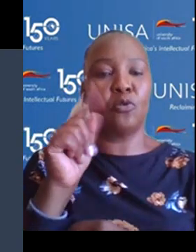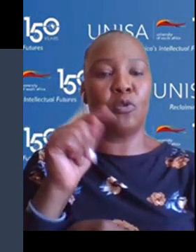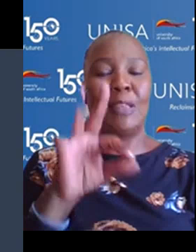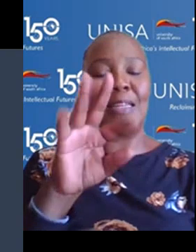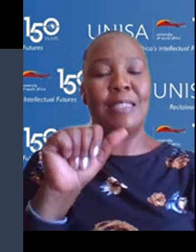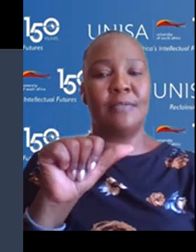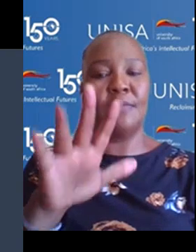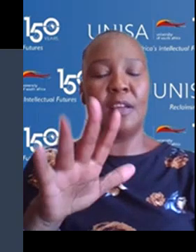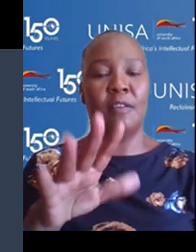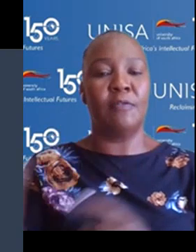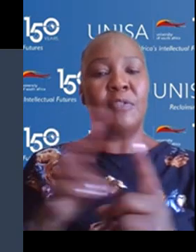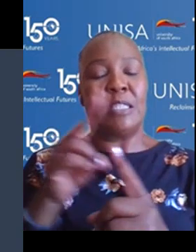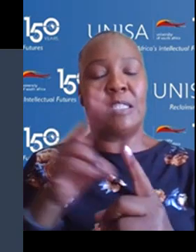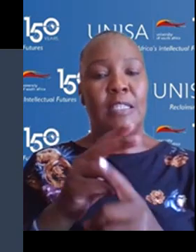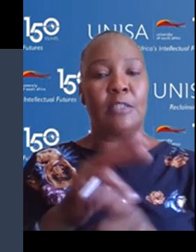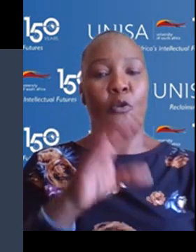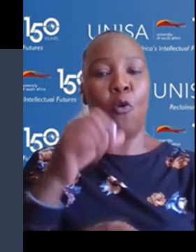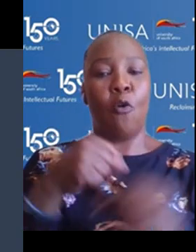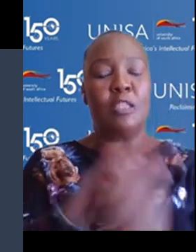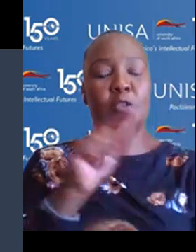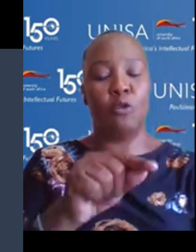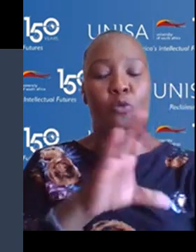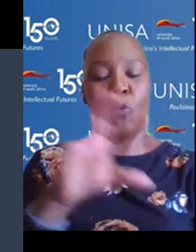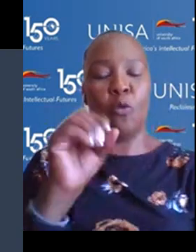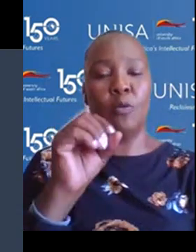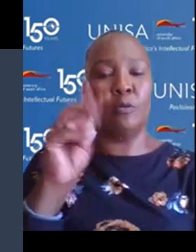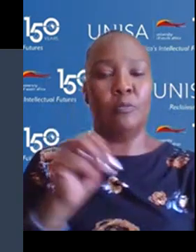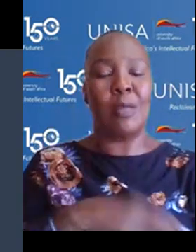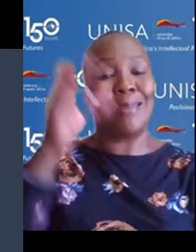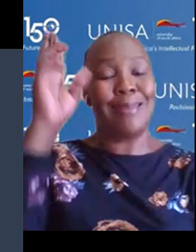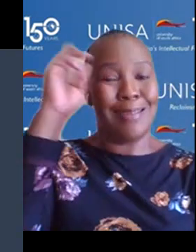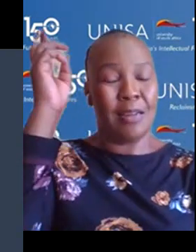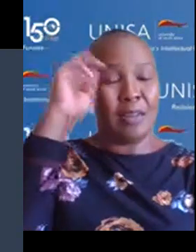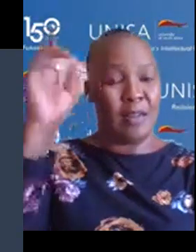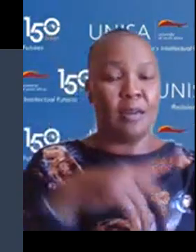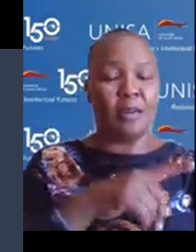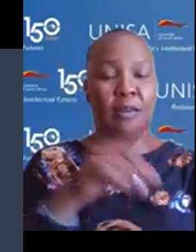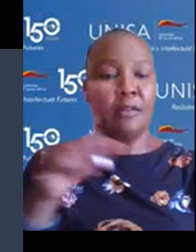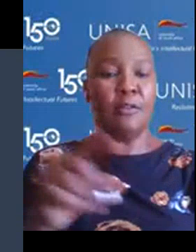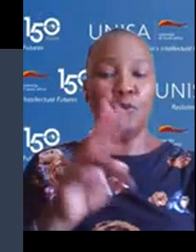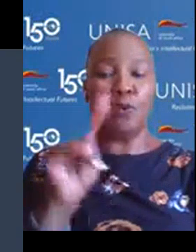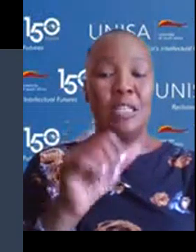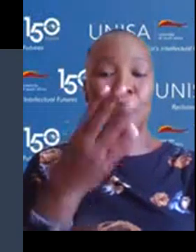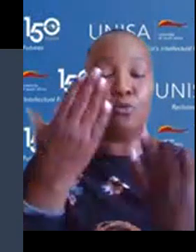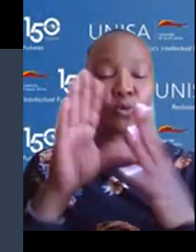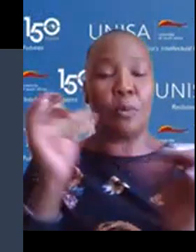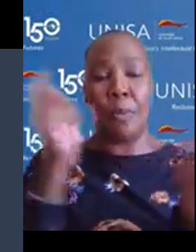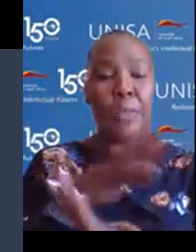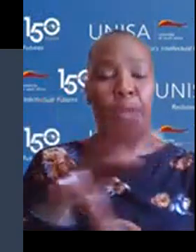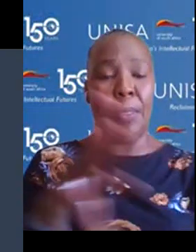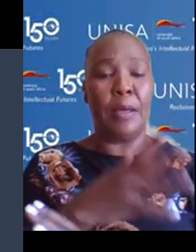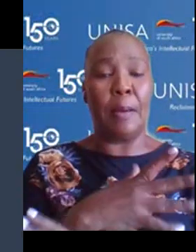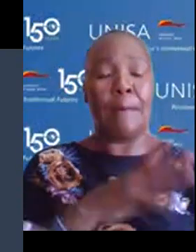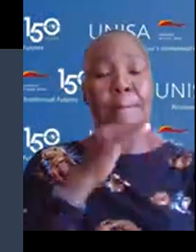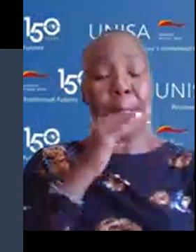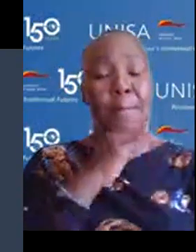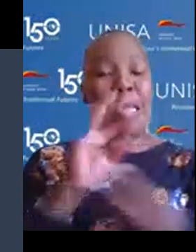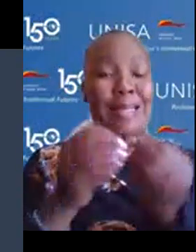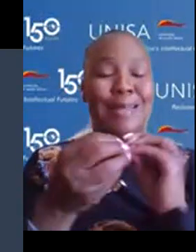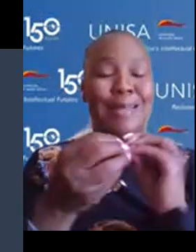you can visit office.com. Remember, if you are not a UNISA student, you have to create a free